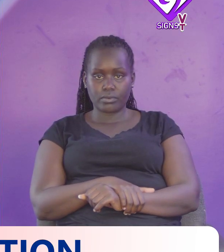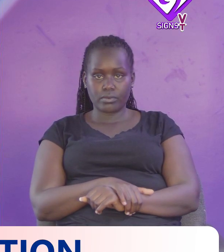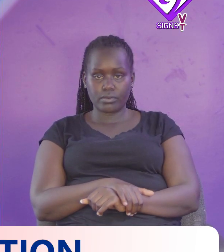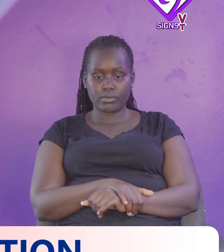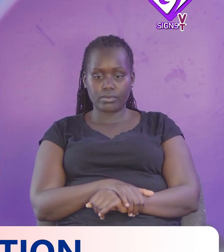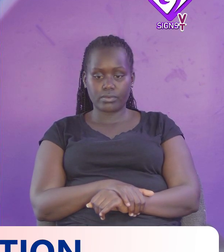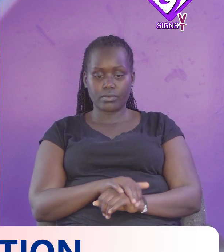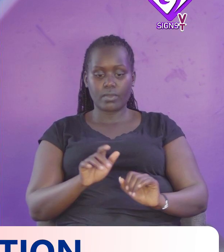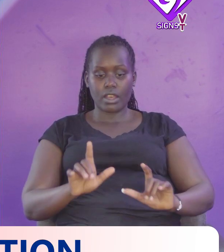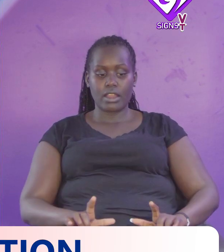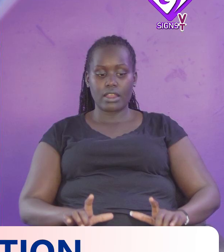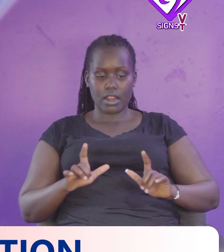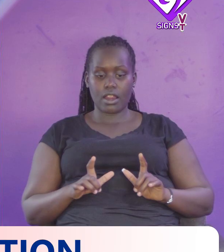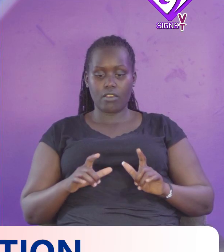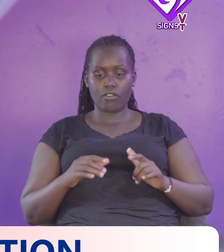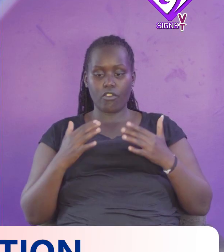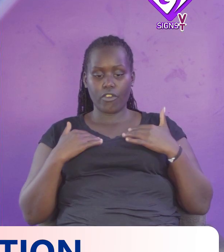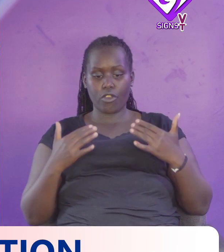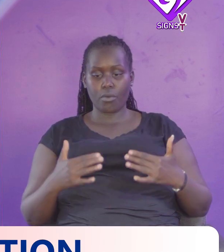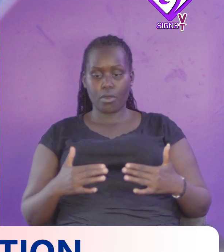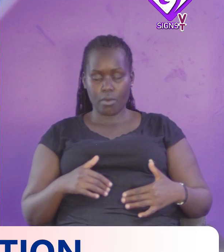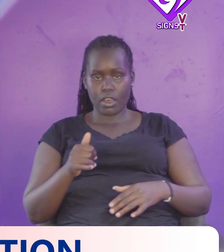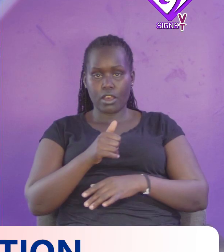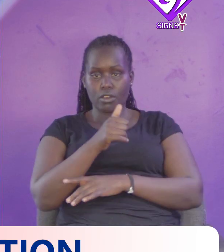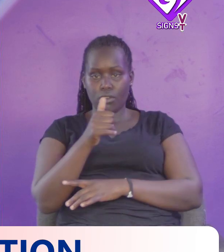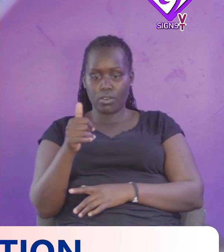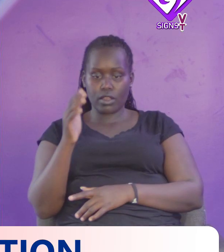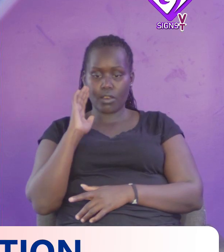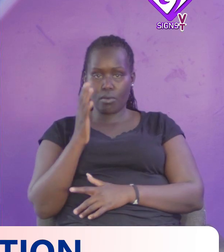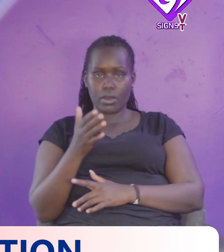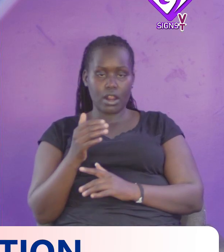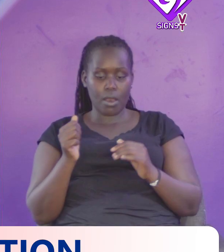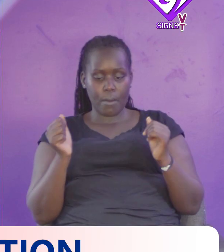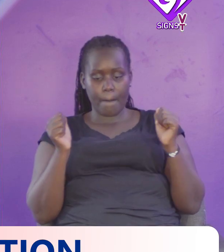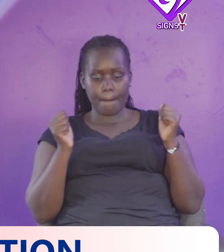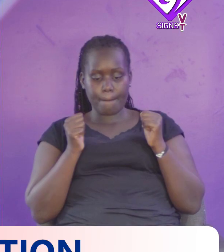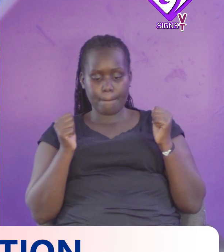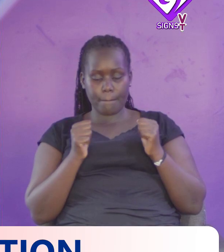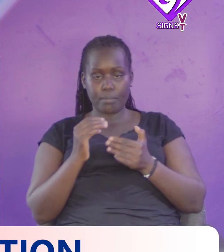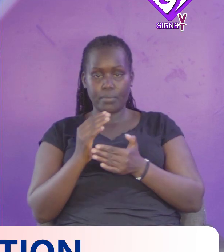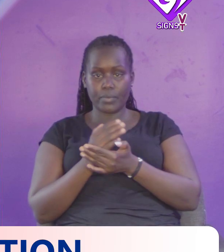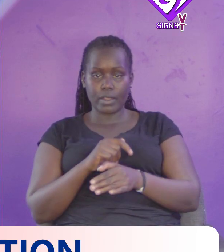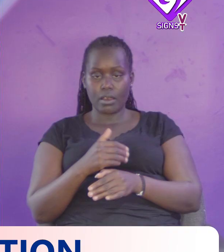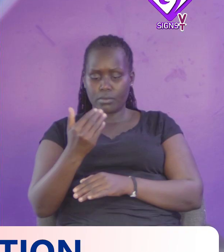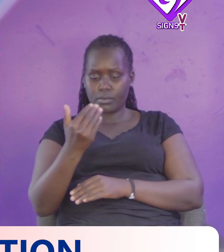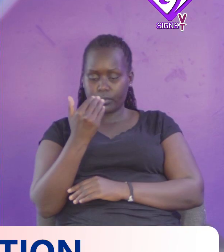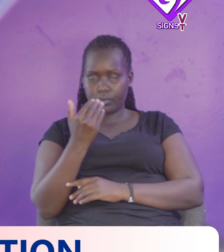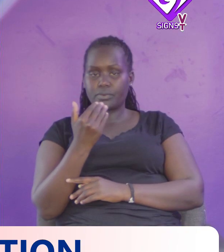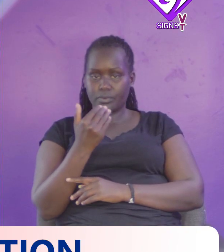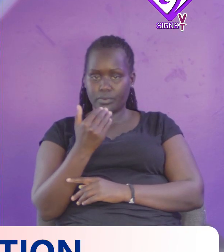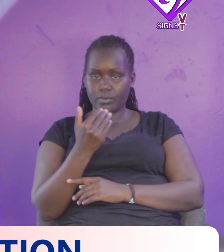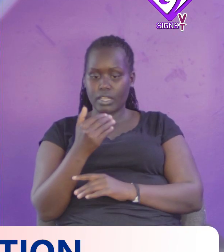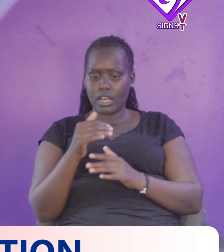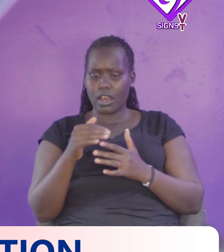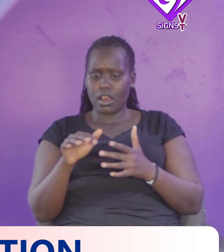love of a human being to the other will grow cold. Okay. So sometimes I ask myself, as much as we are